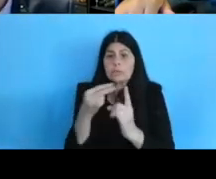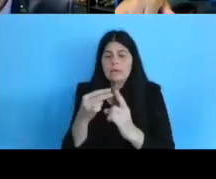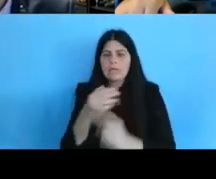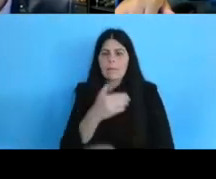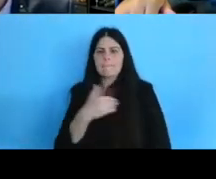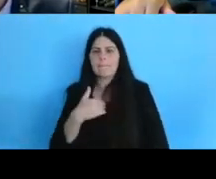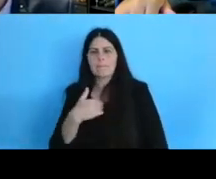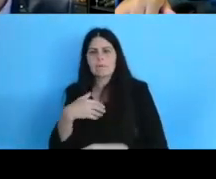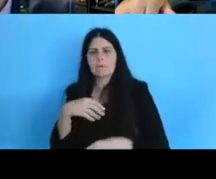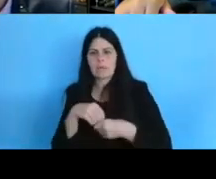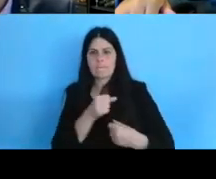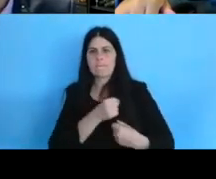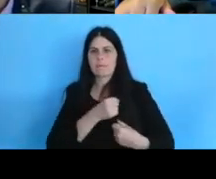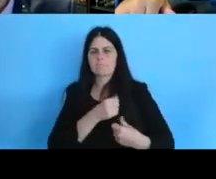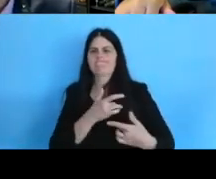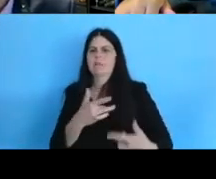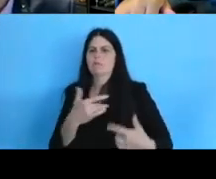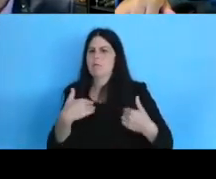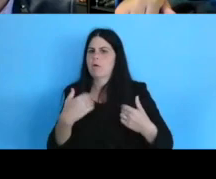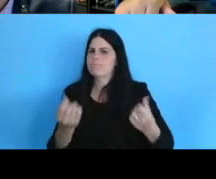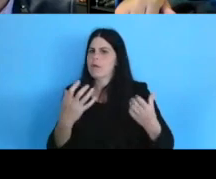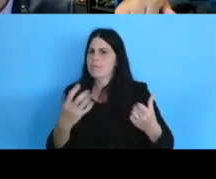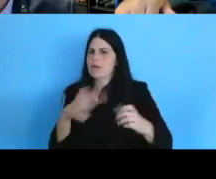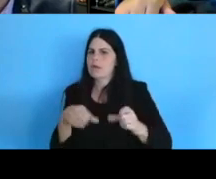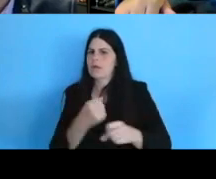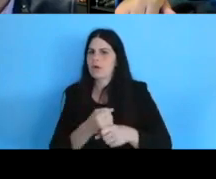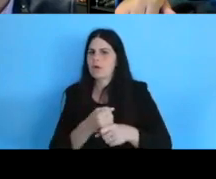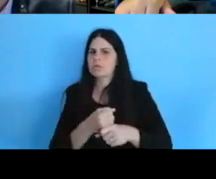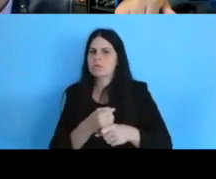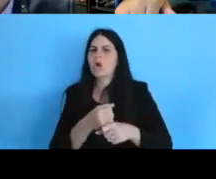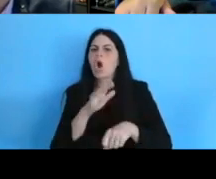usually have years of on-the-ground experience